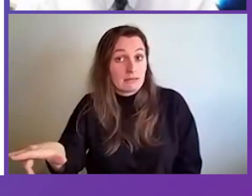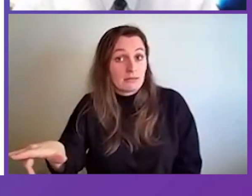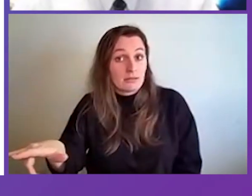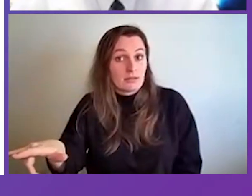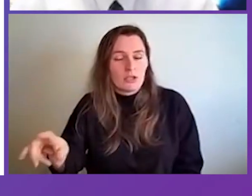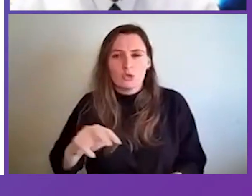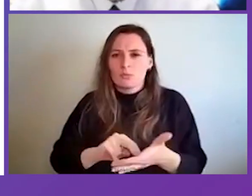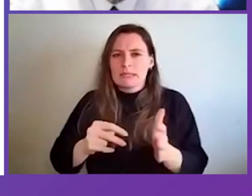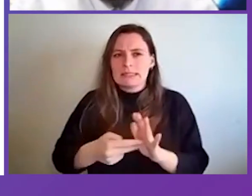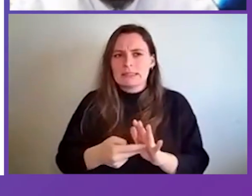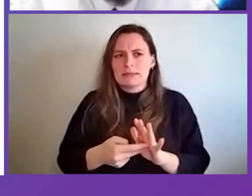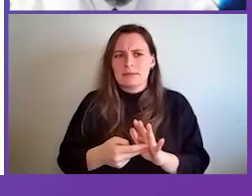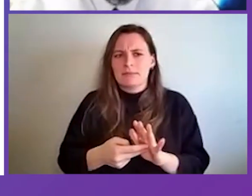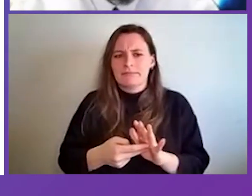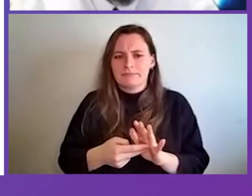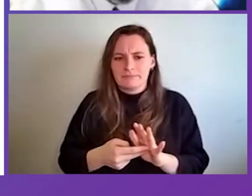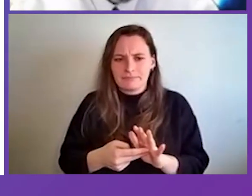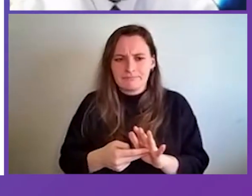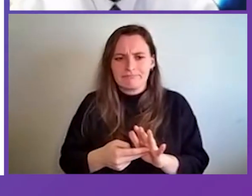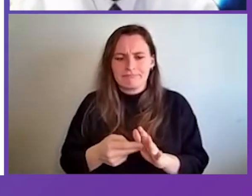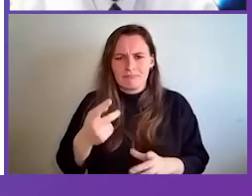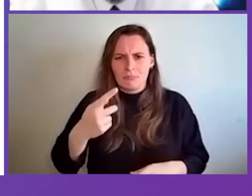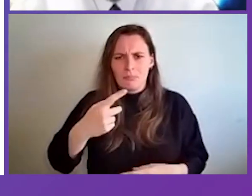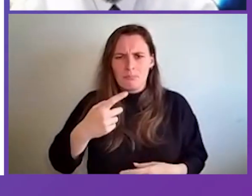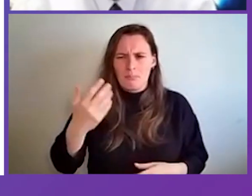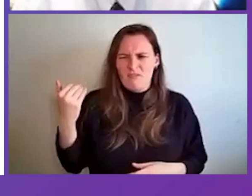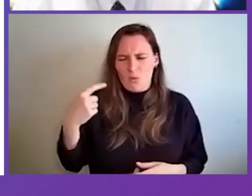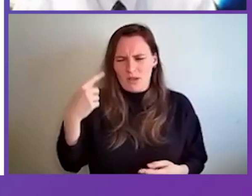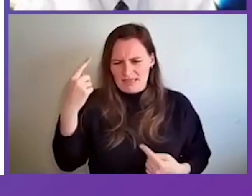hypothesis that a lot of